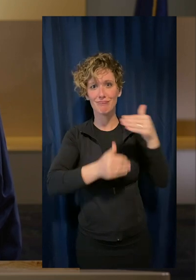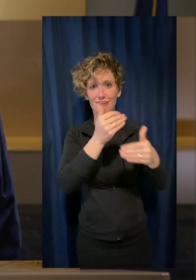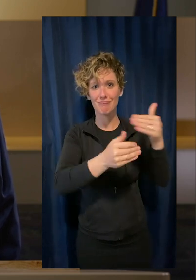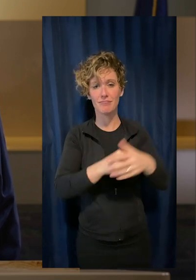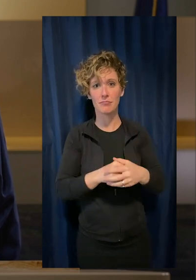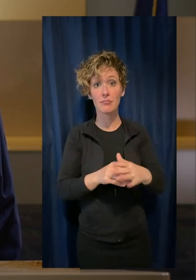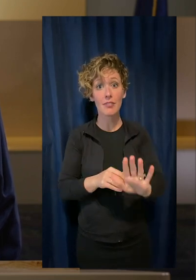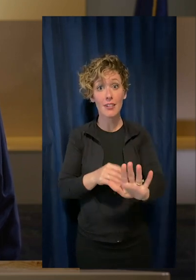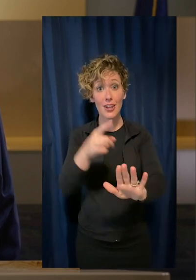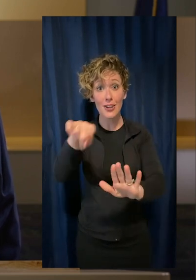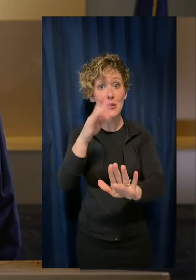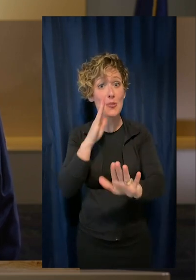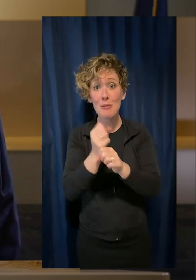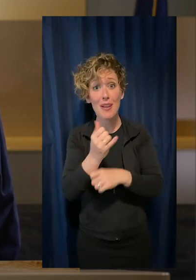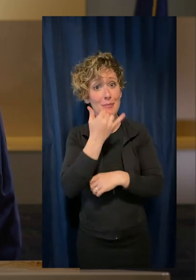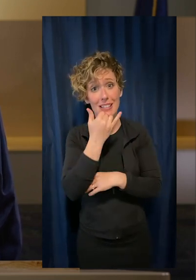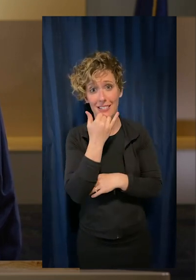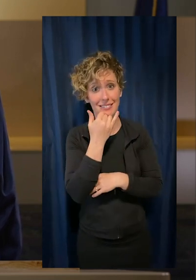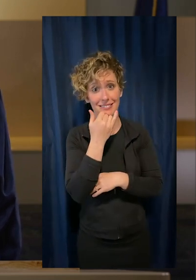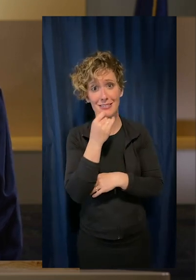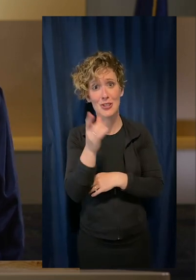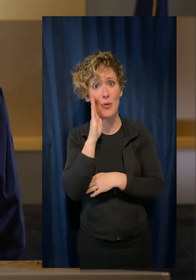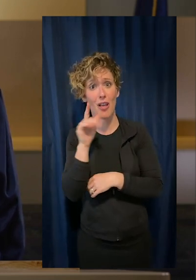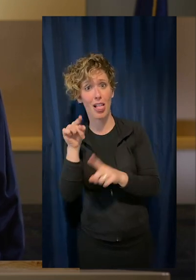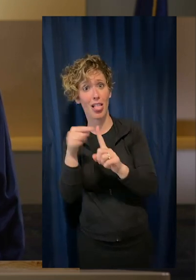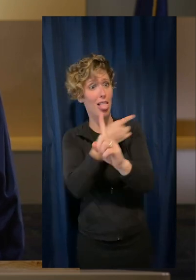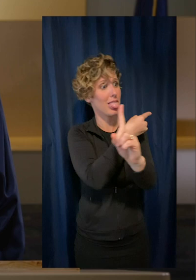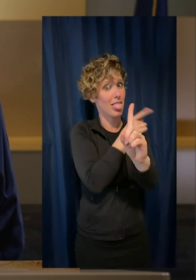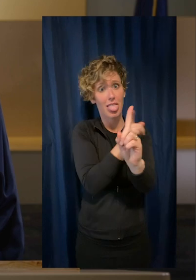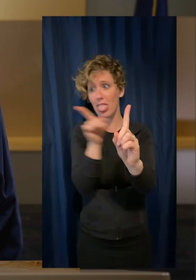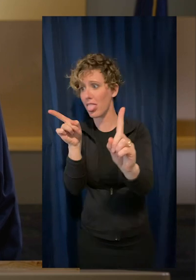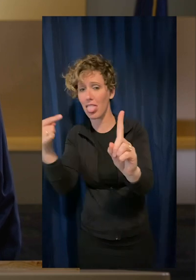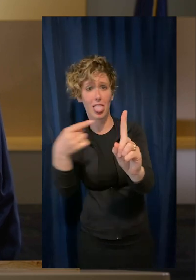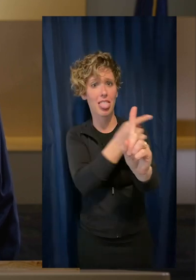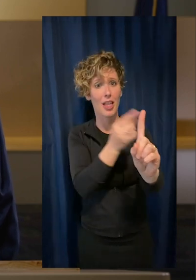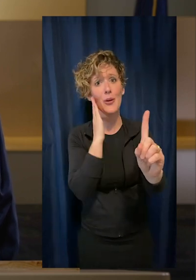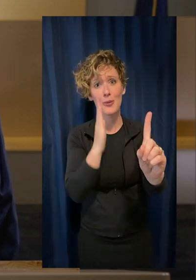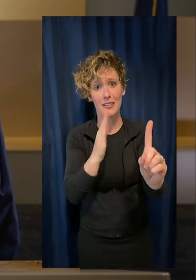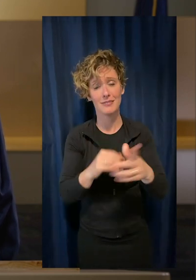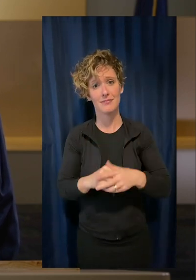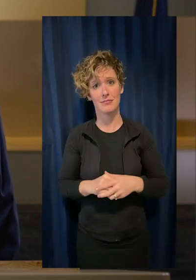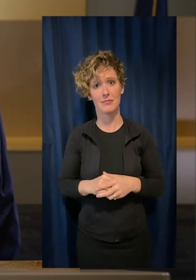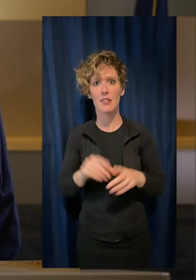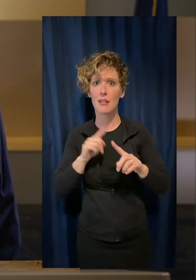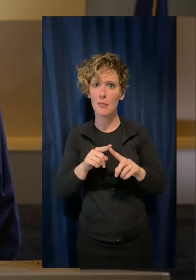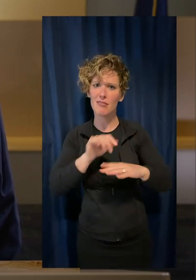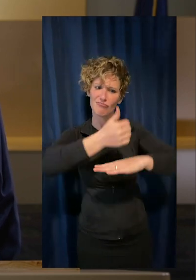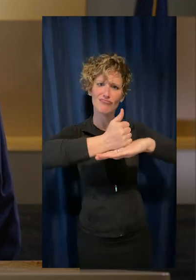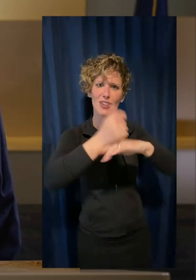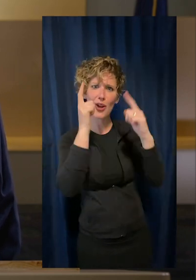human, and it is inevitable that we will take a wrong turn or two as we pursue our goals. Make those dreams your very